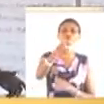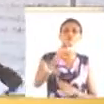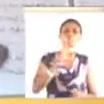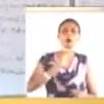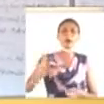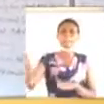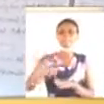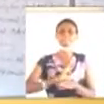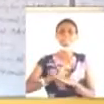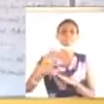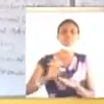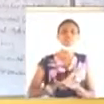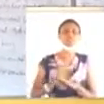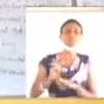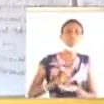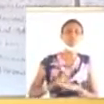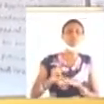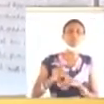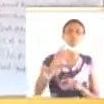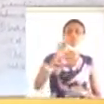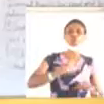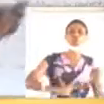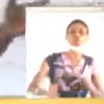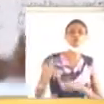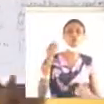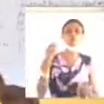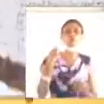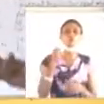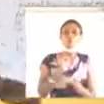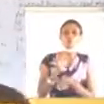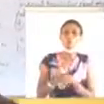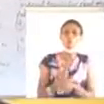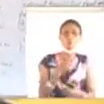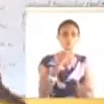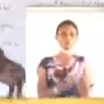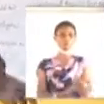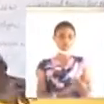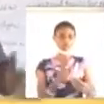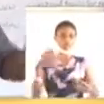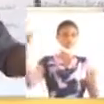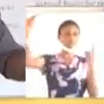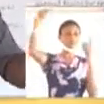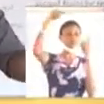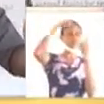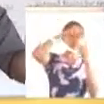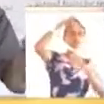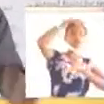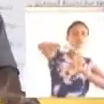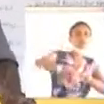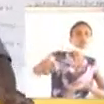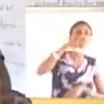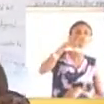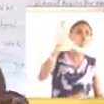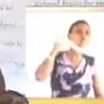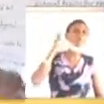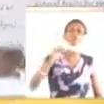empowered, somebody doing mechanic from morning till night, the pay job can take you 7:30